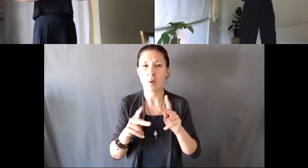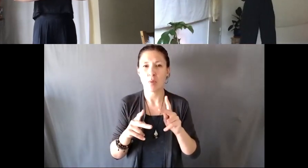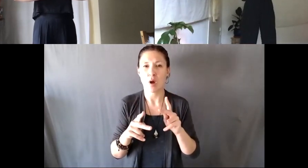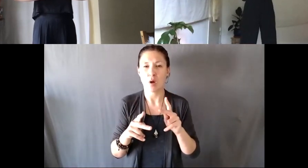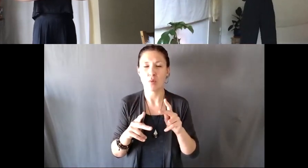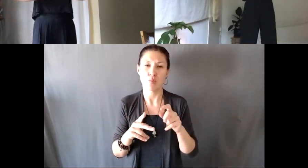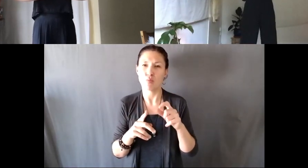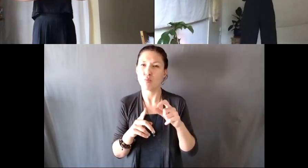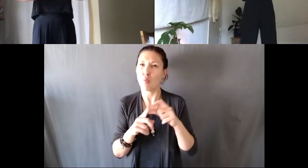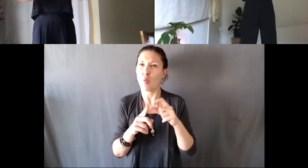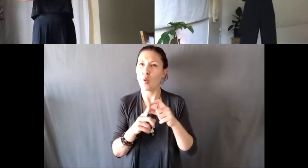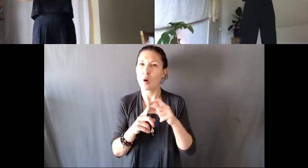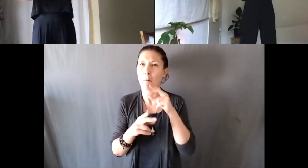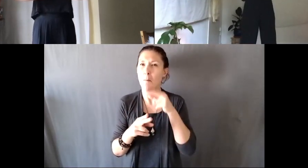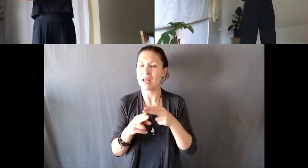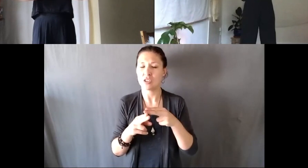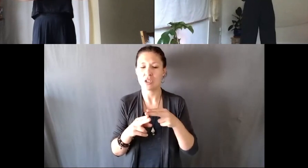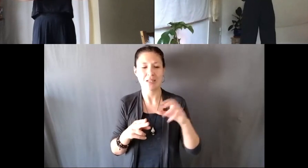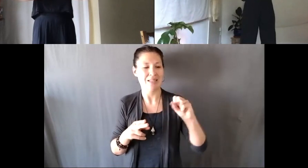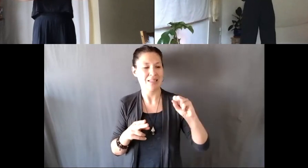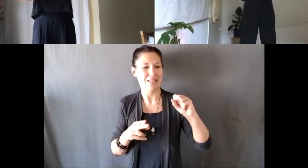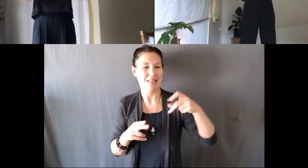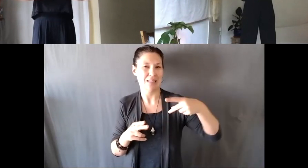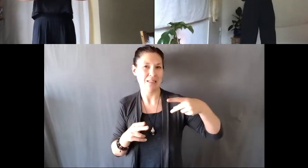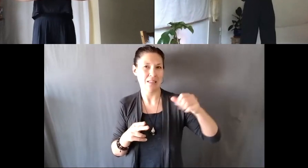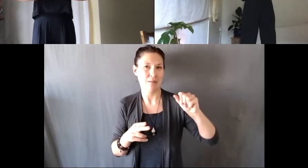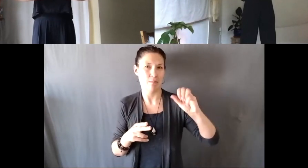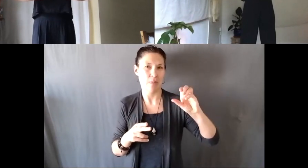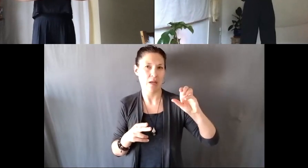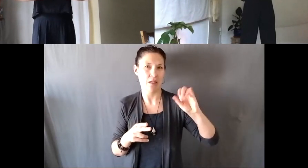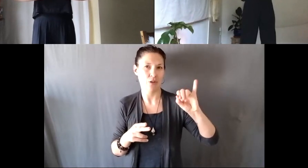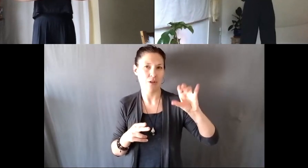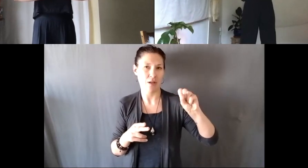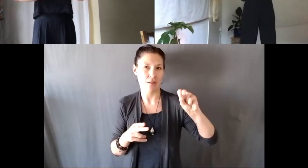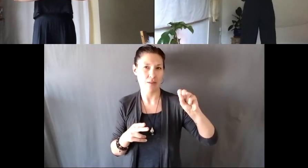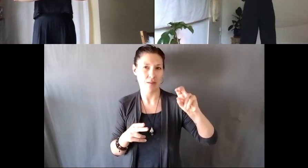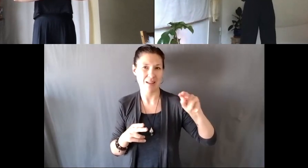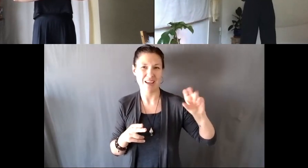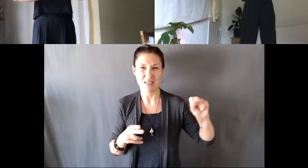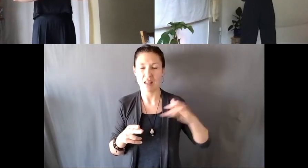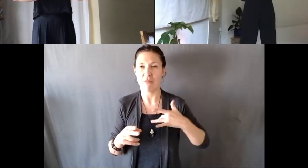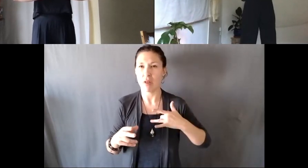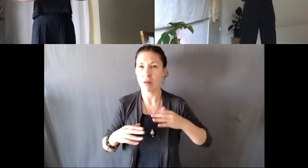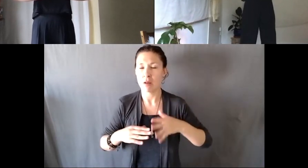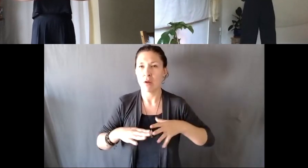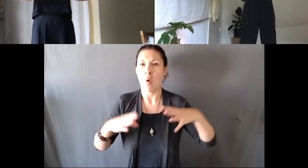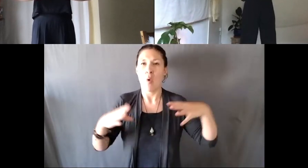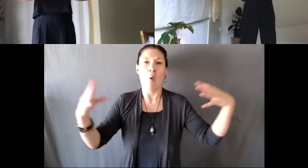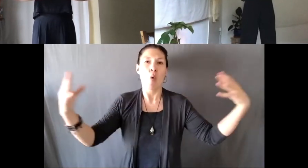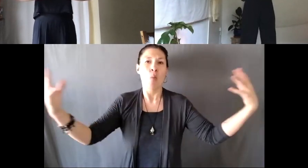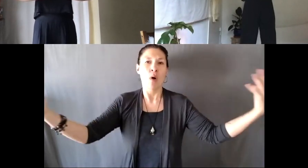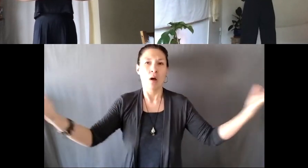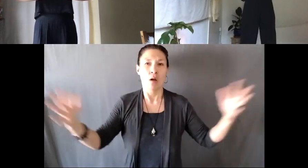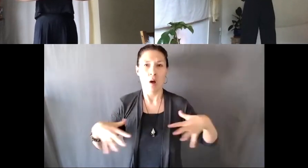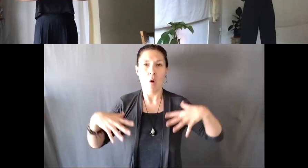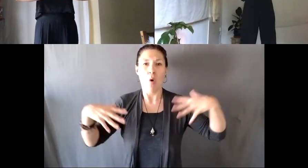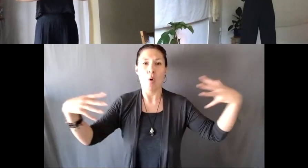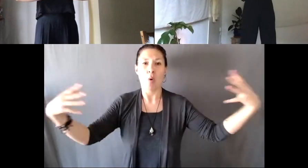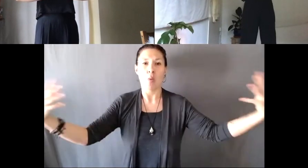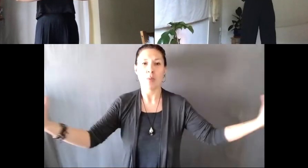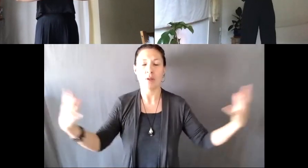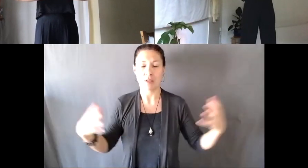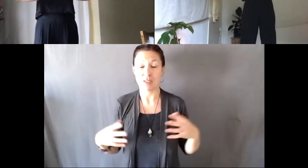think is very beautiful. Here we can really connect to that feeling of spaciousness with the sound whole, where we open the heart,